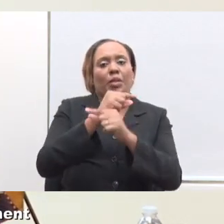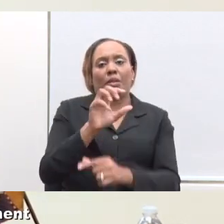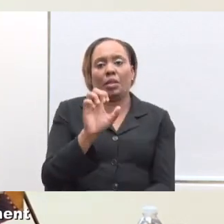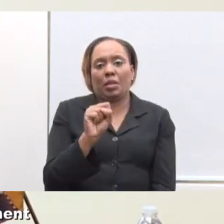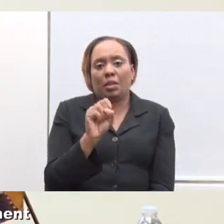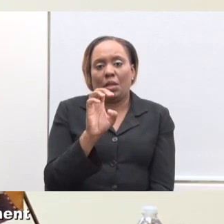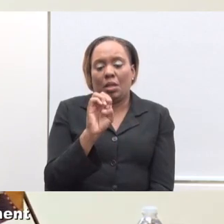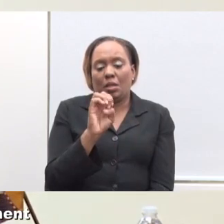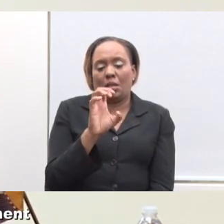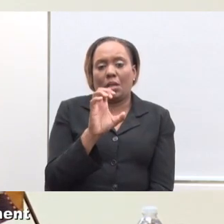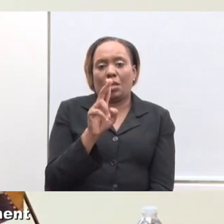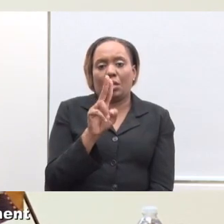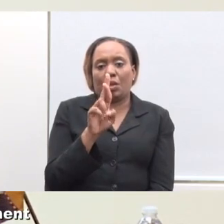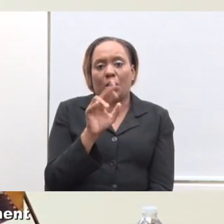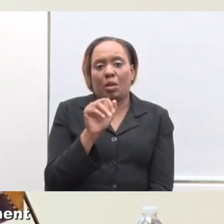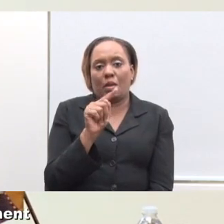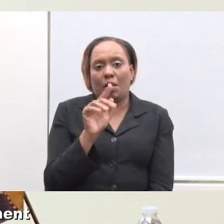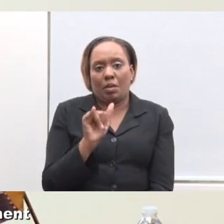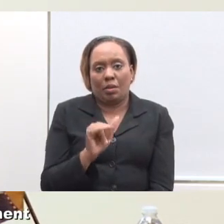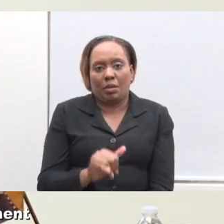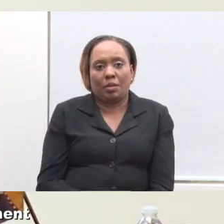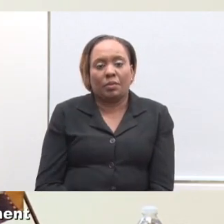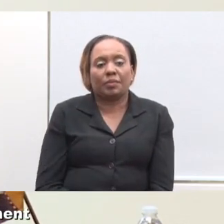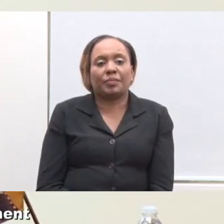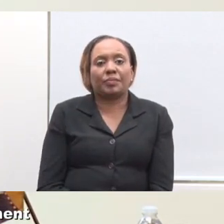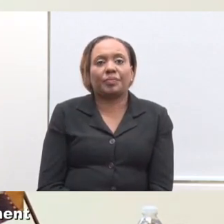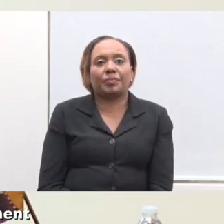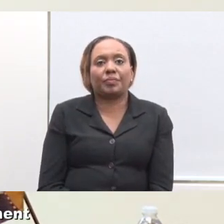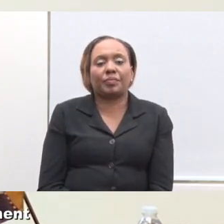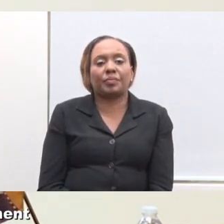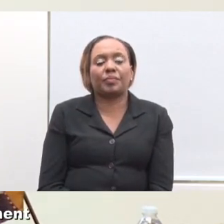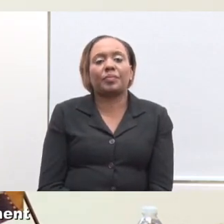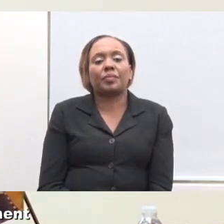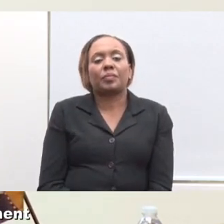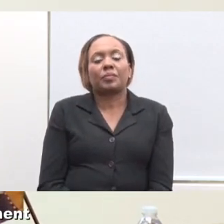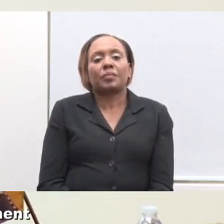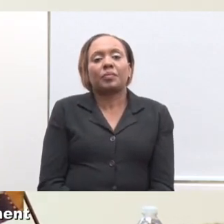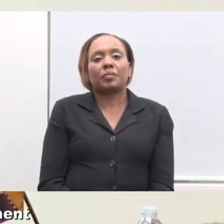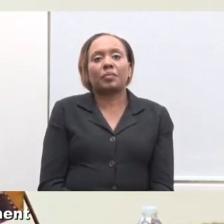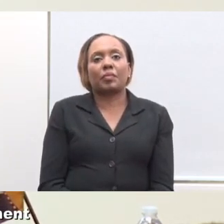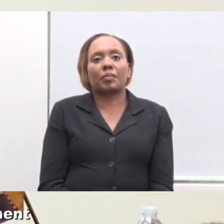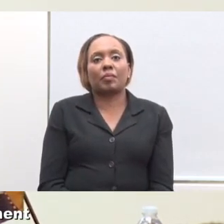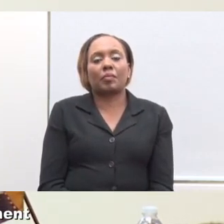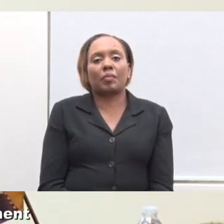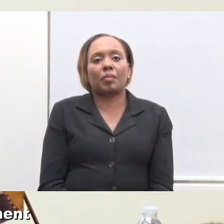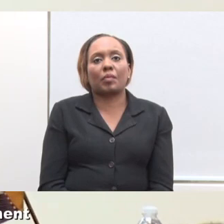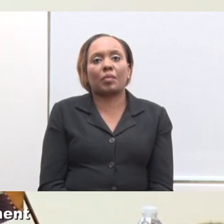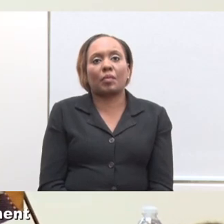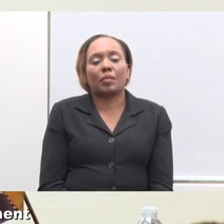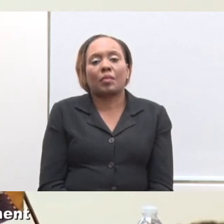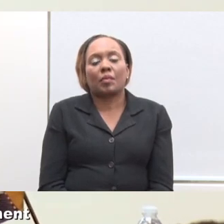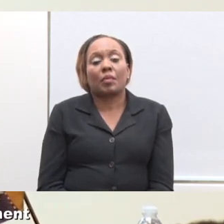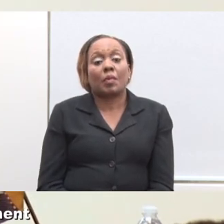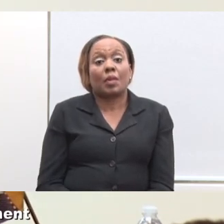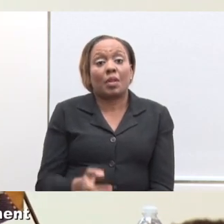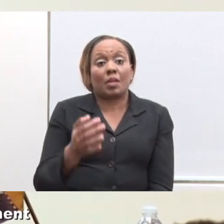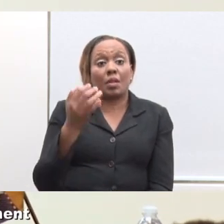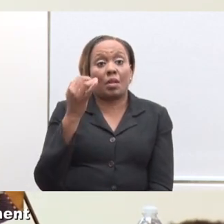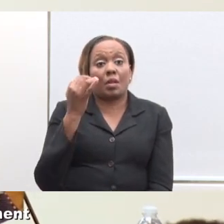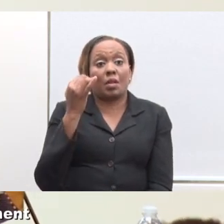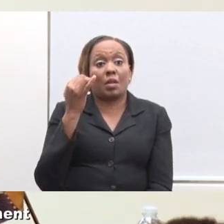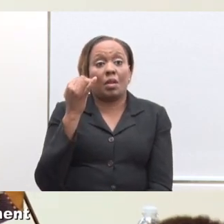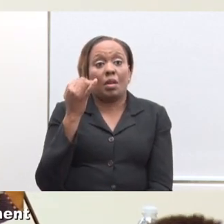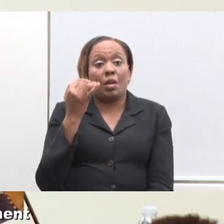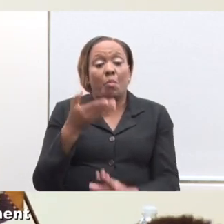may remember that were it not for the pandemic, we would have been having a major regional consultation between